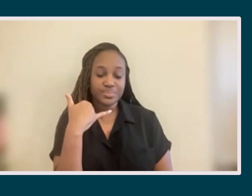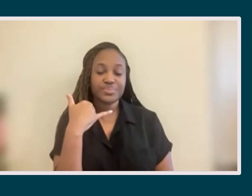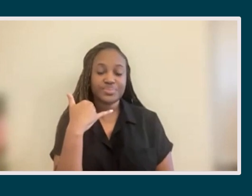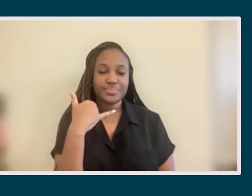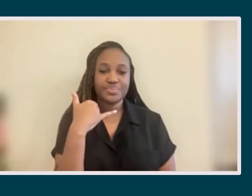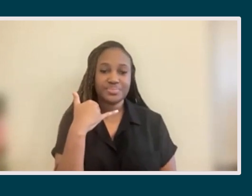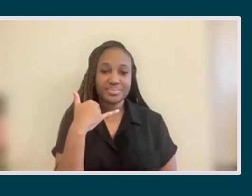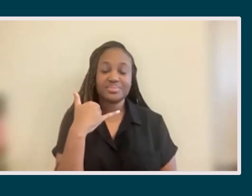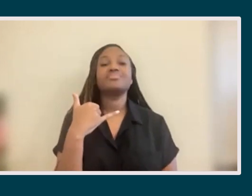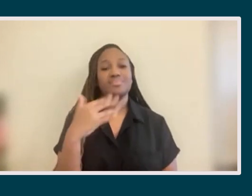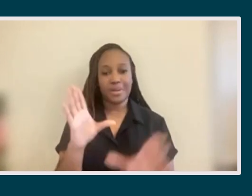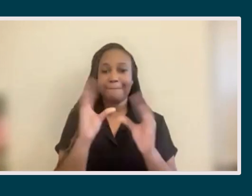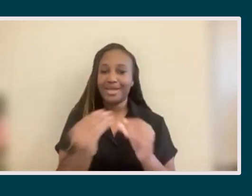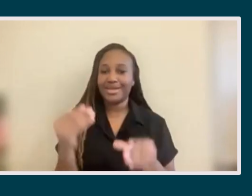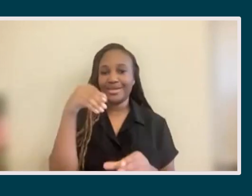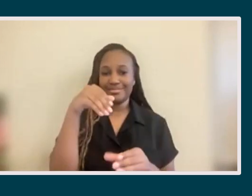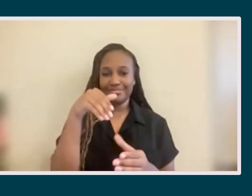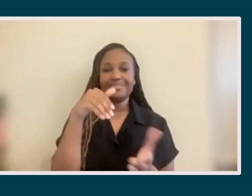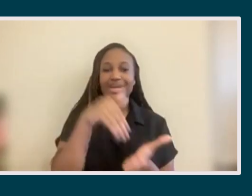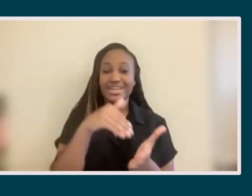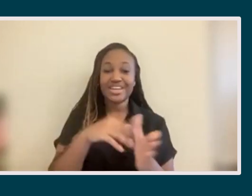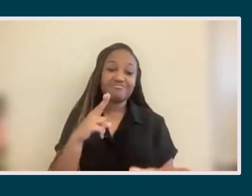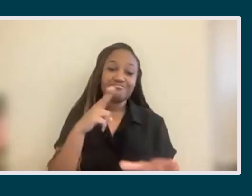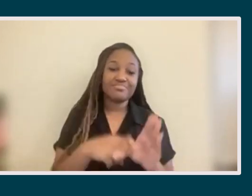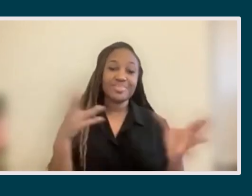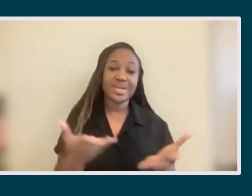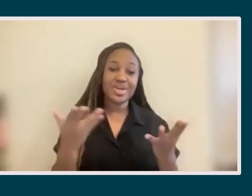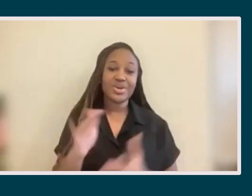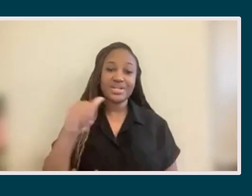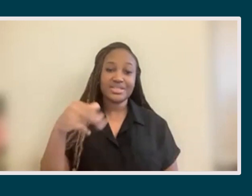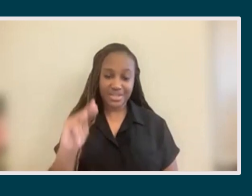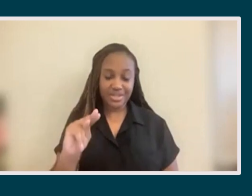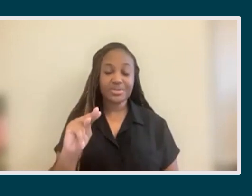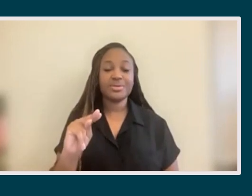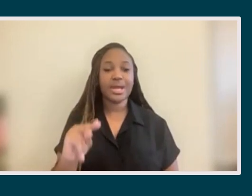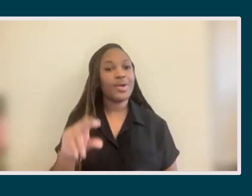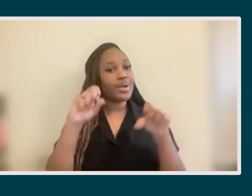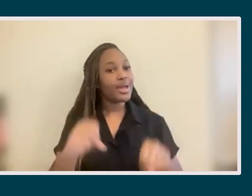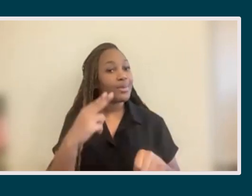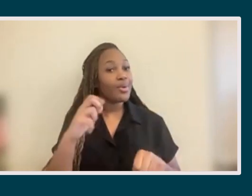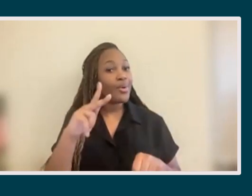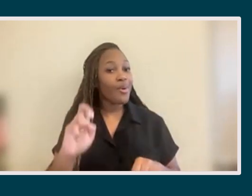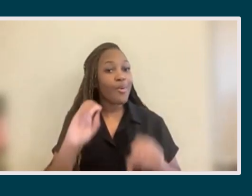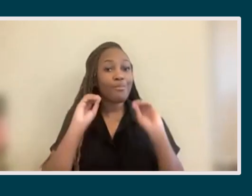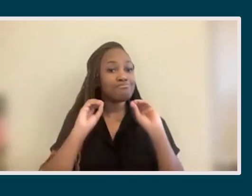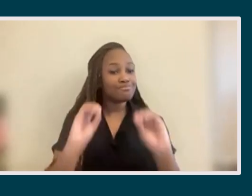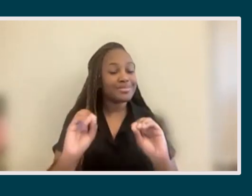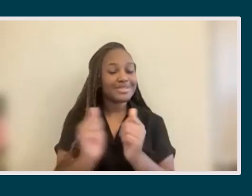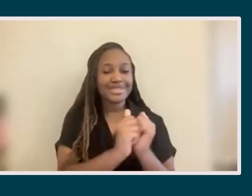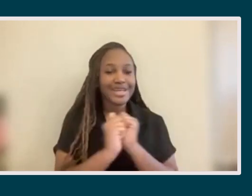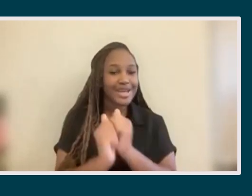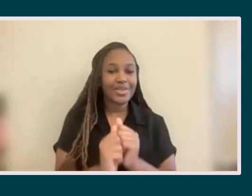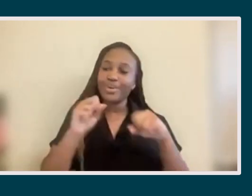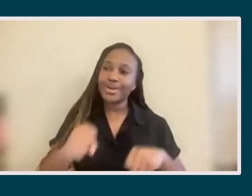meet again here in January. And we can be hopeless together. We can be pragmatic